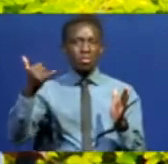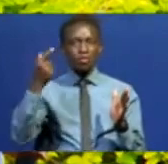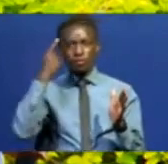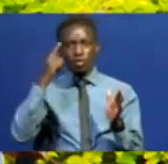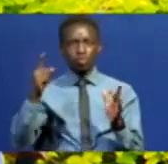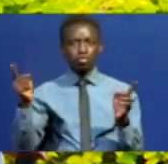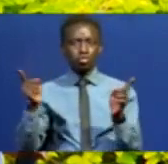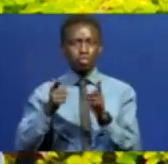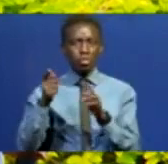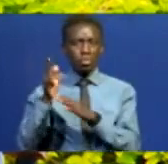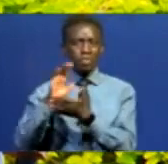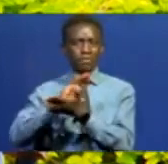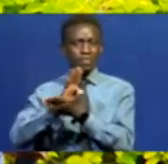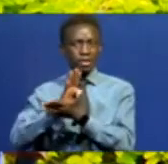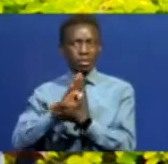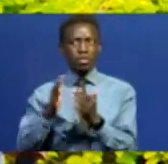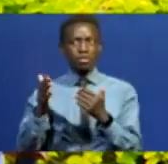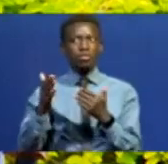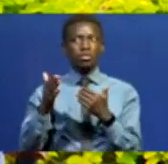films,